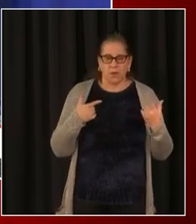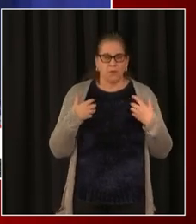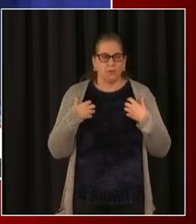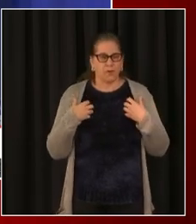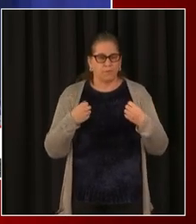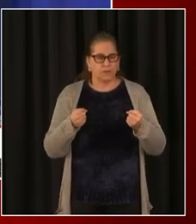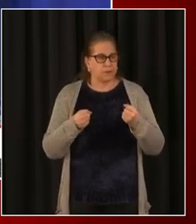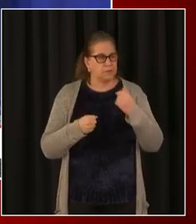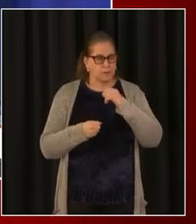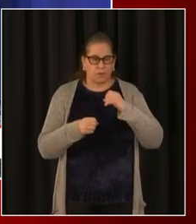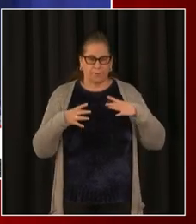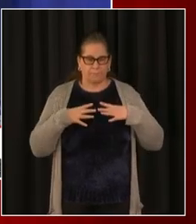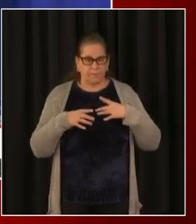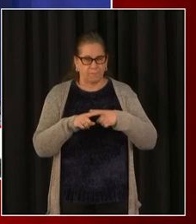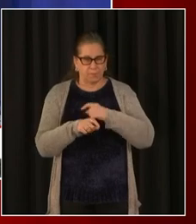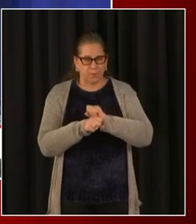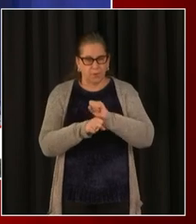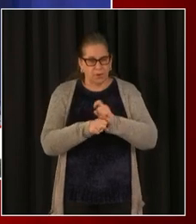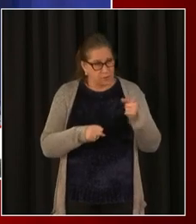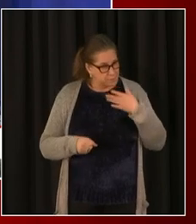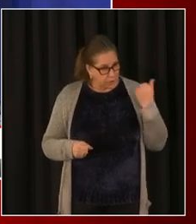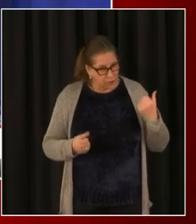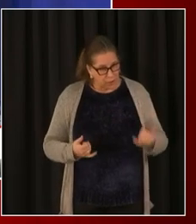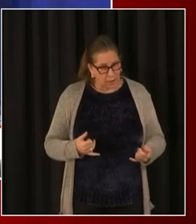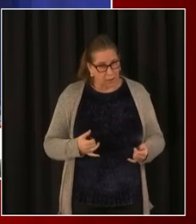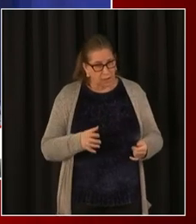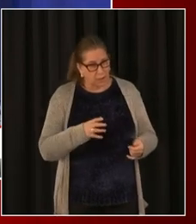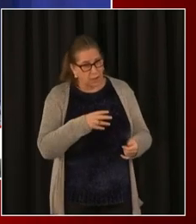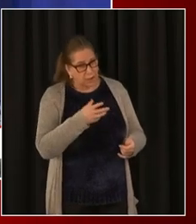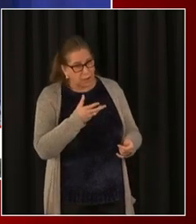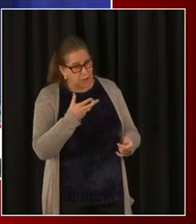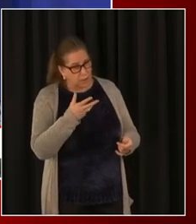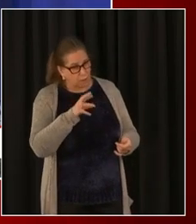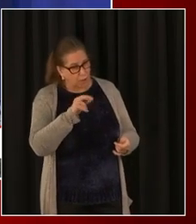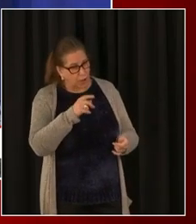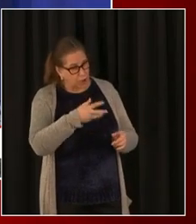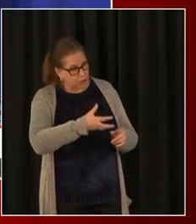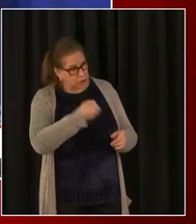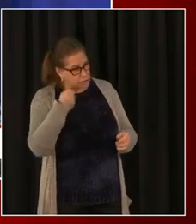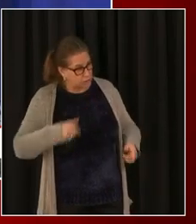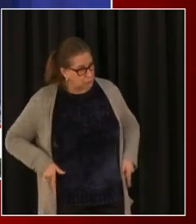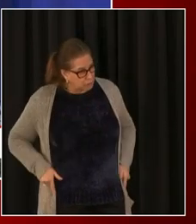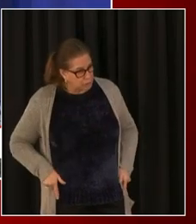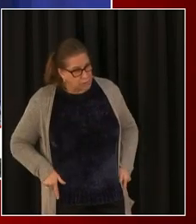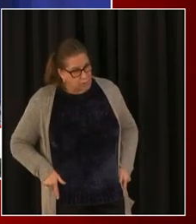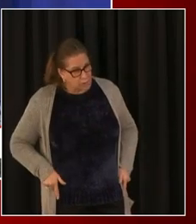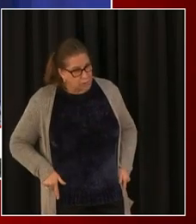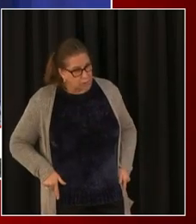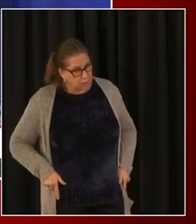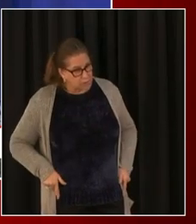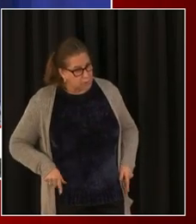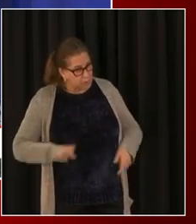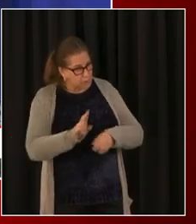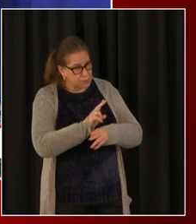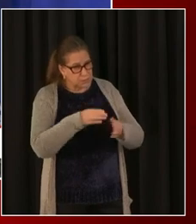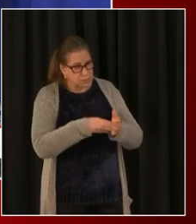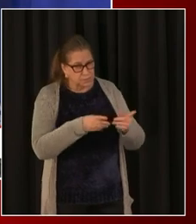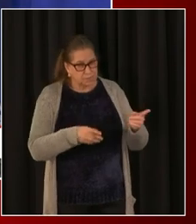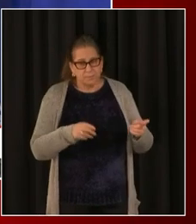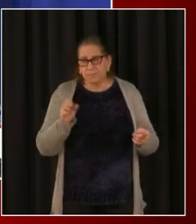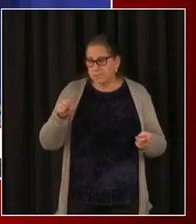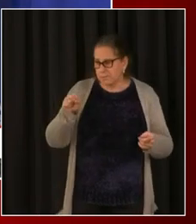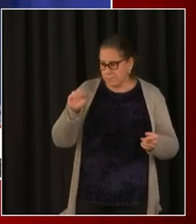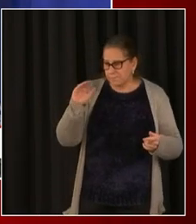Were the rioters trying to take his weapon from him and use it against him? We believe that they were, that